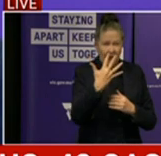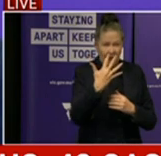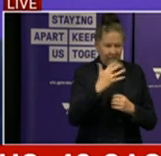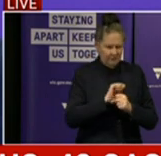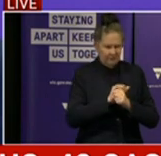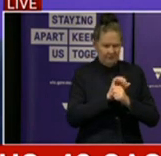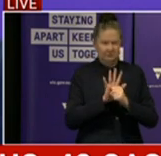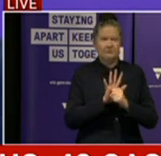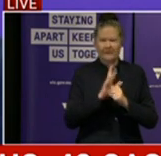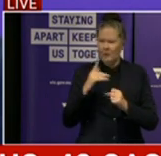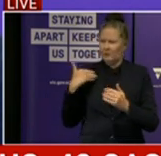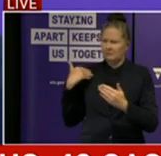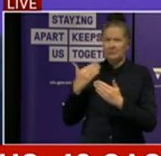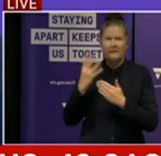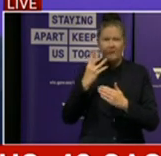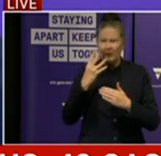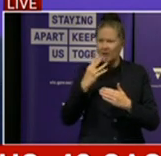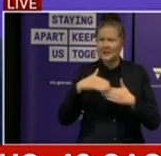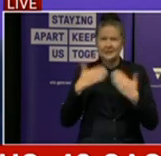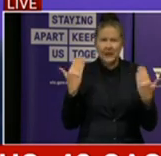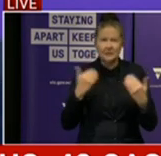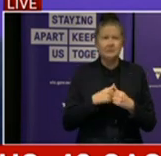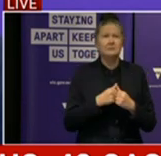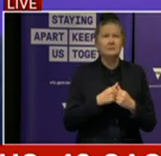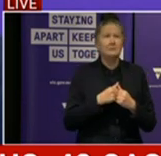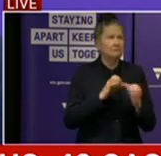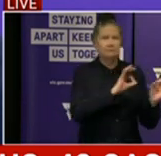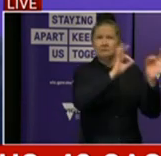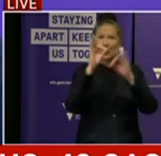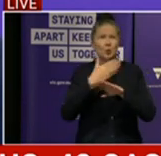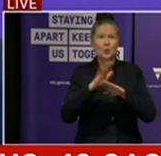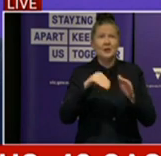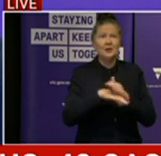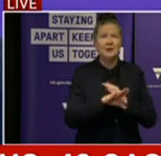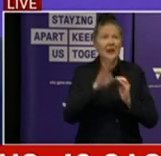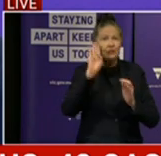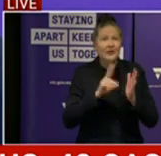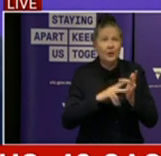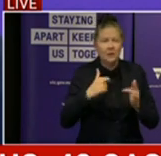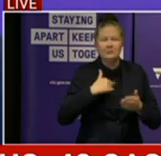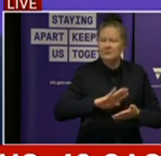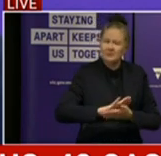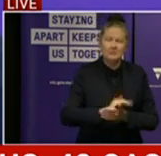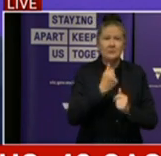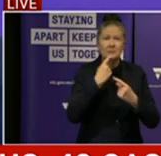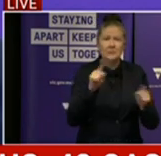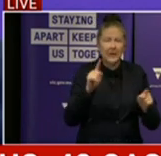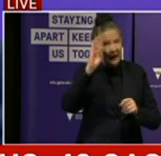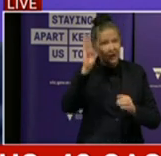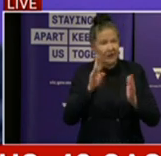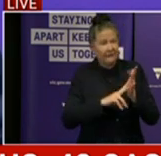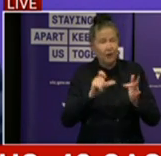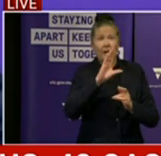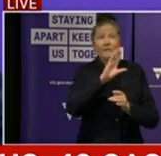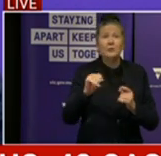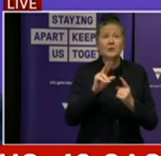no mystery cases in regional Victoria, I am absolutely delighted to be able to announce that regional Victoria from